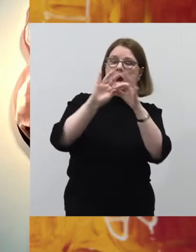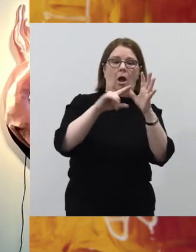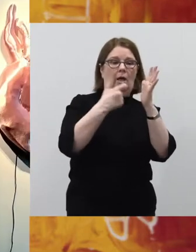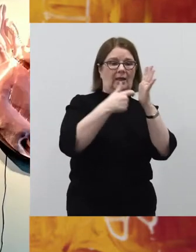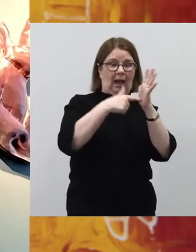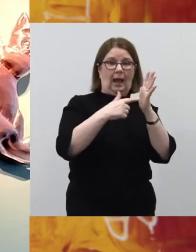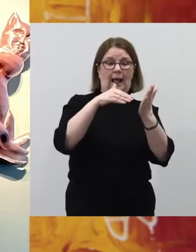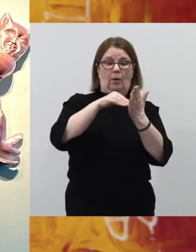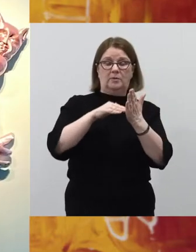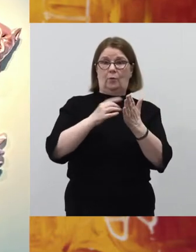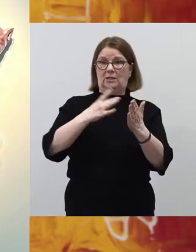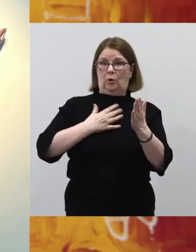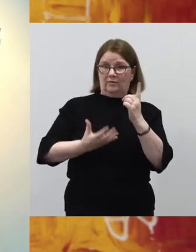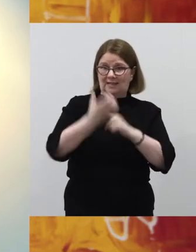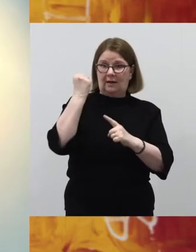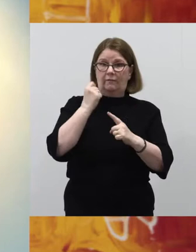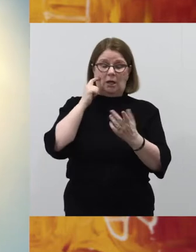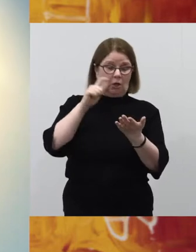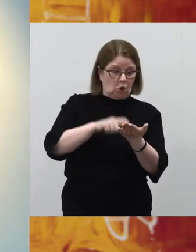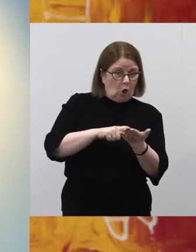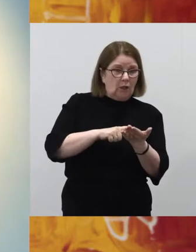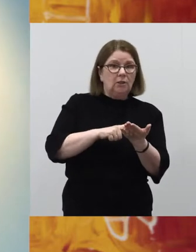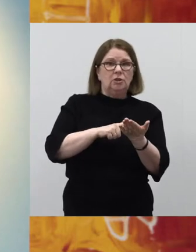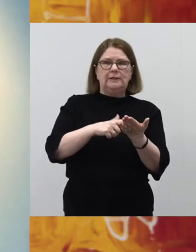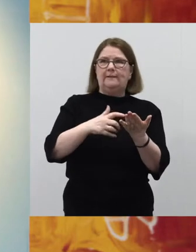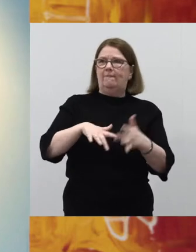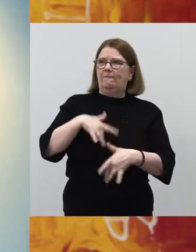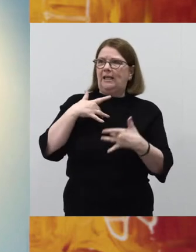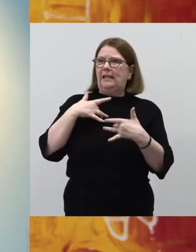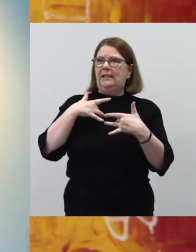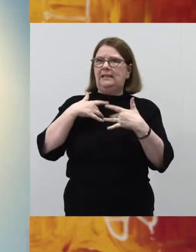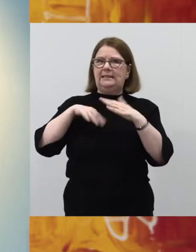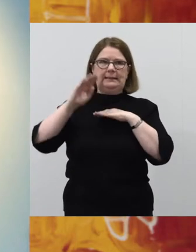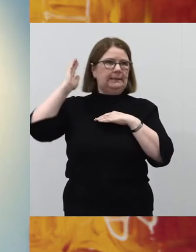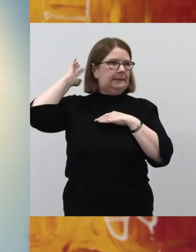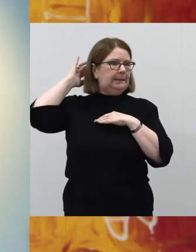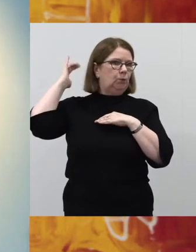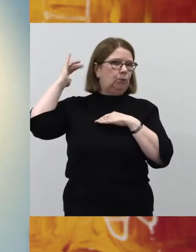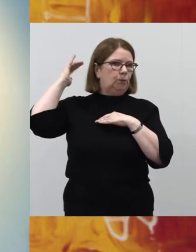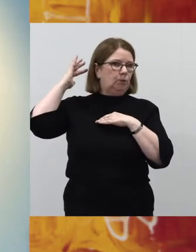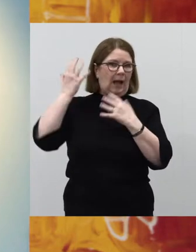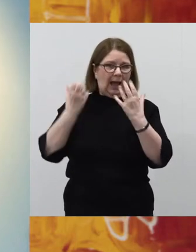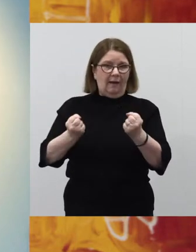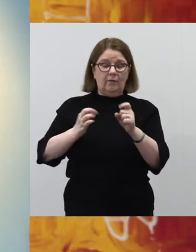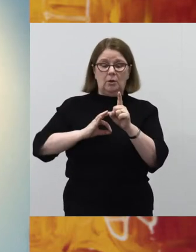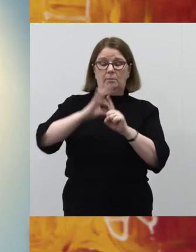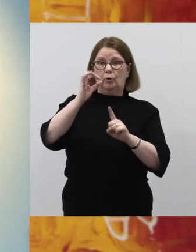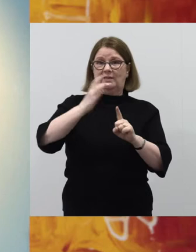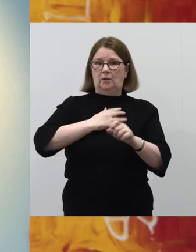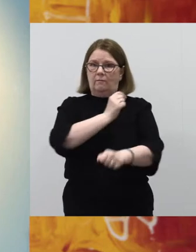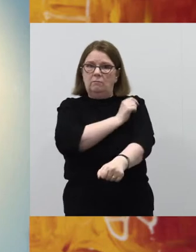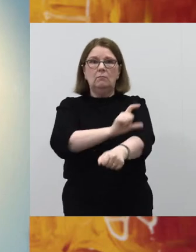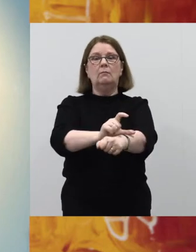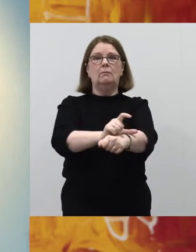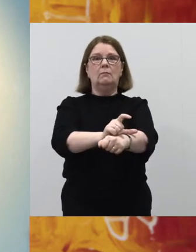Feldenkrais, I learned to meet myself through movement awareness. I carry this into the studio, meeting myself through